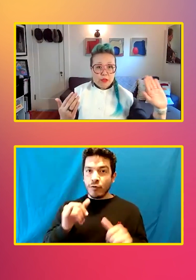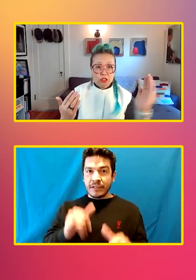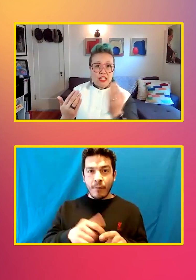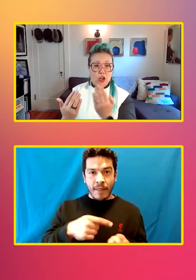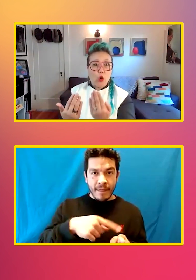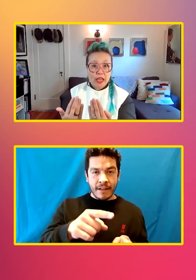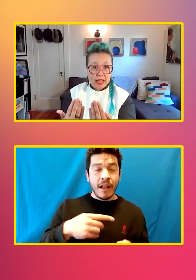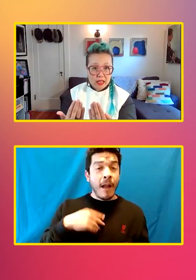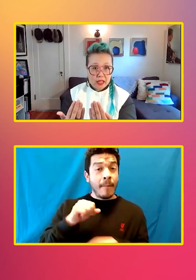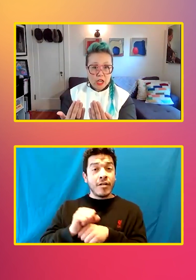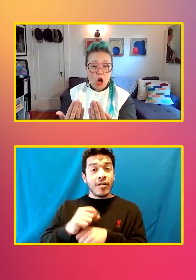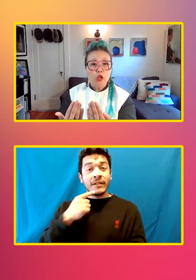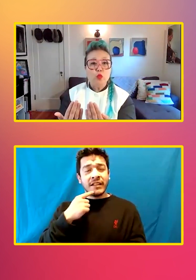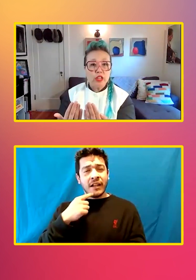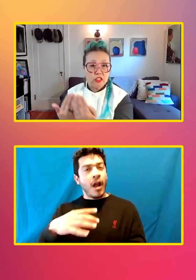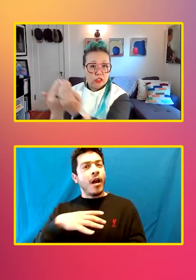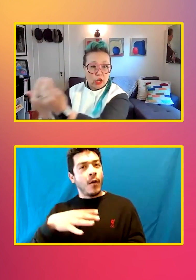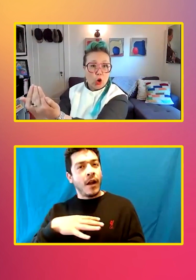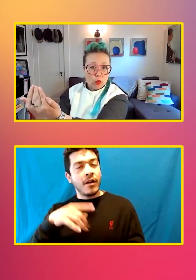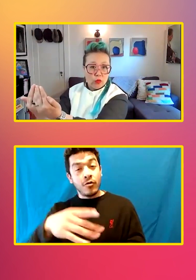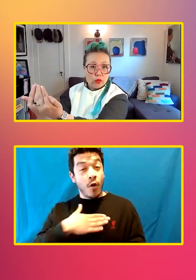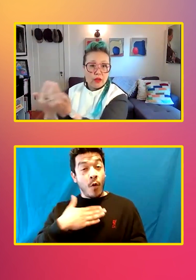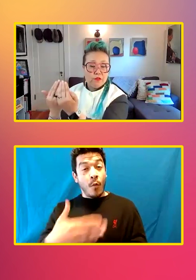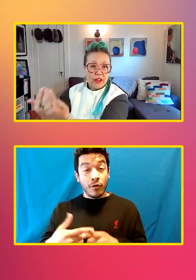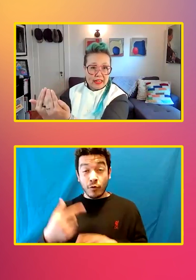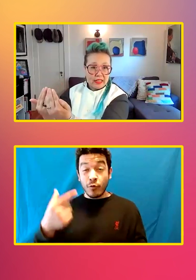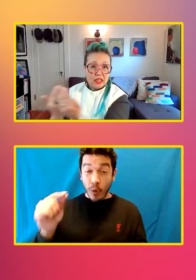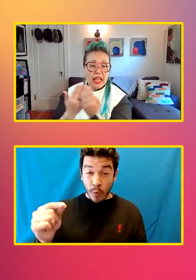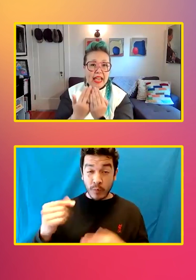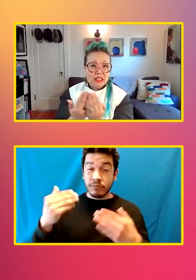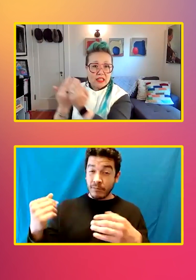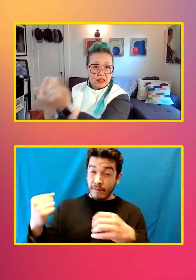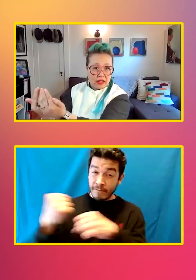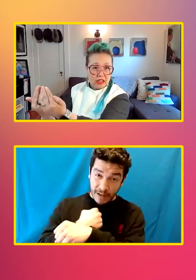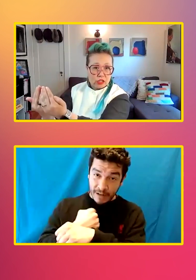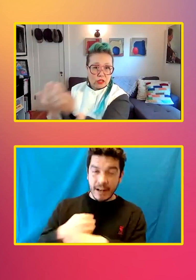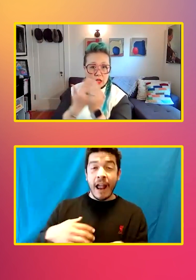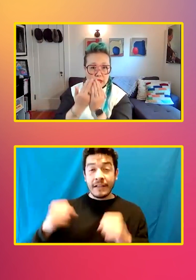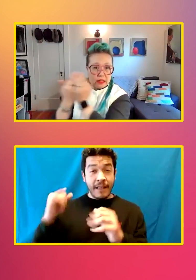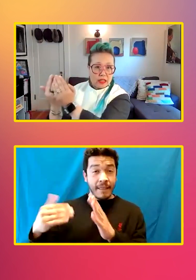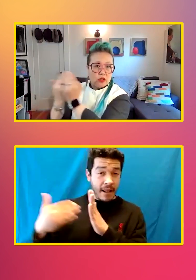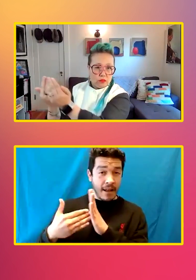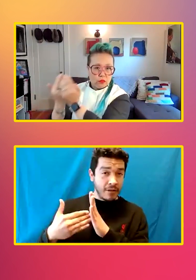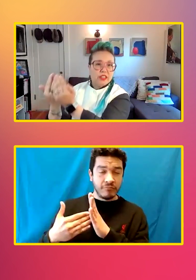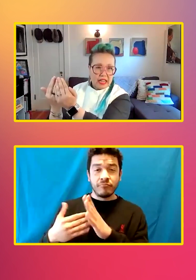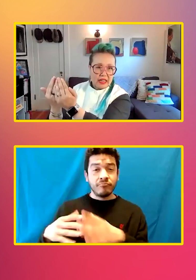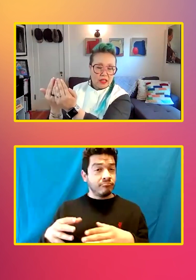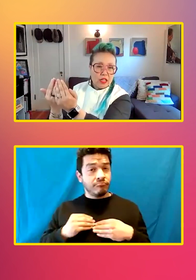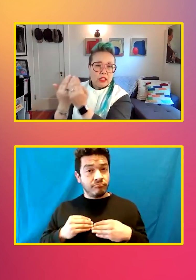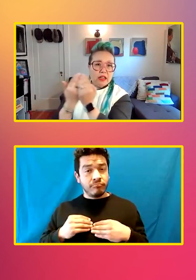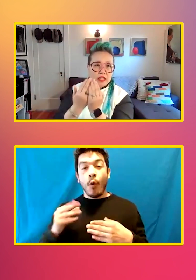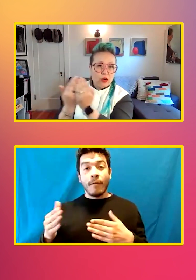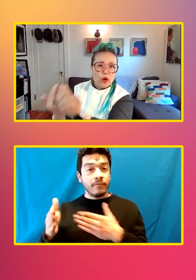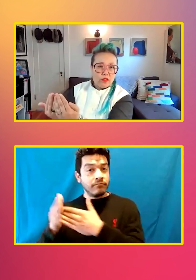My job is to say, okay, are you willing to go and fight it Mm. and take that litigation, like in or litigate